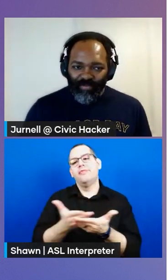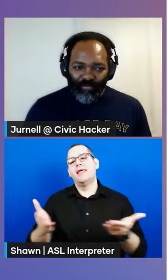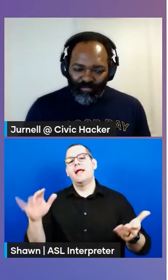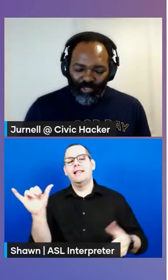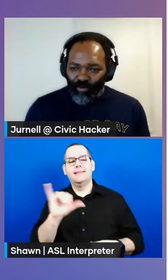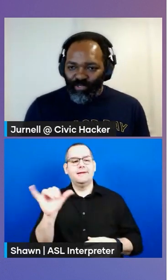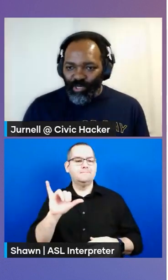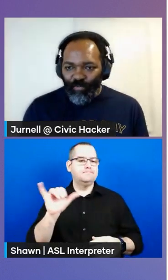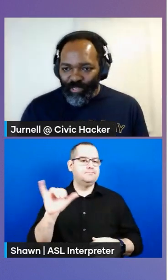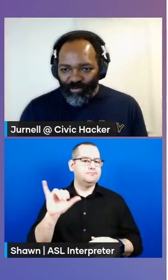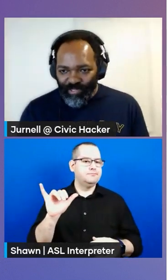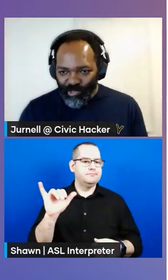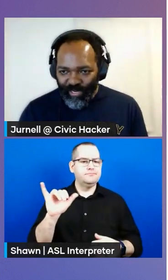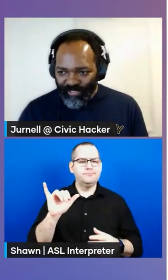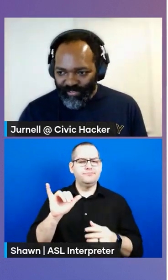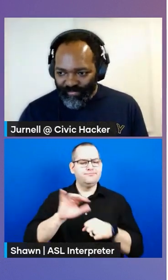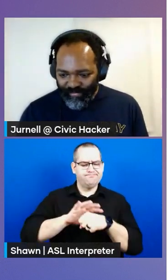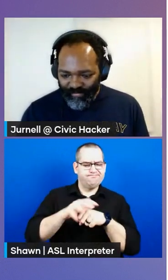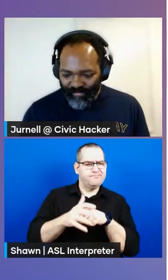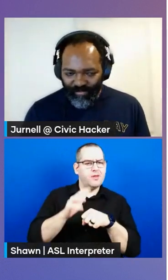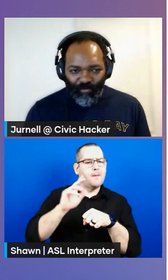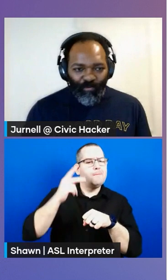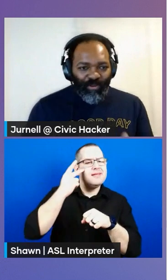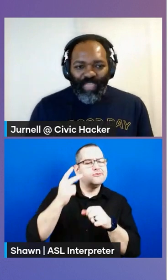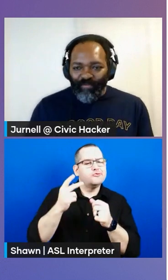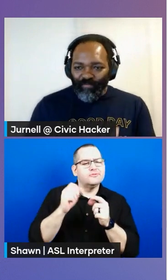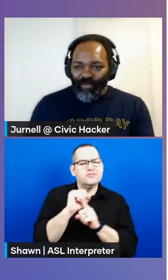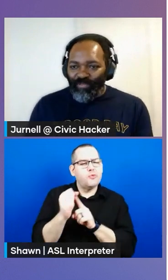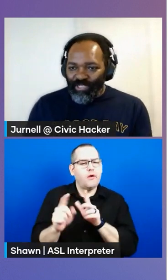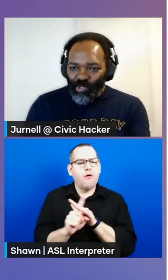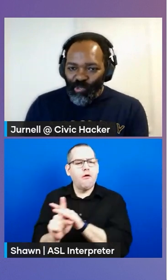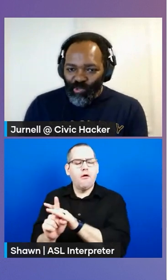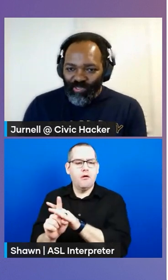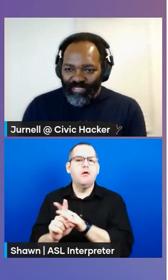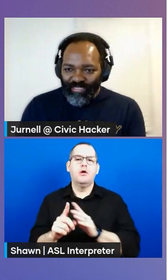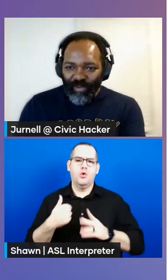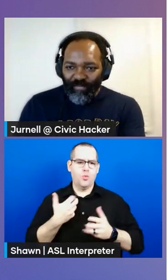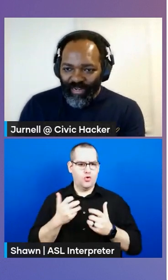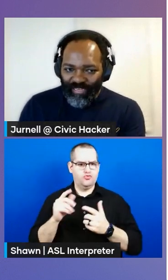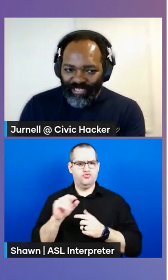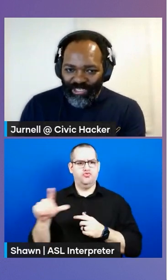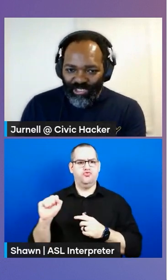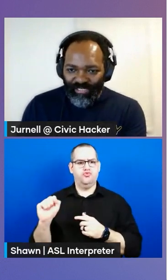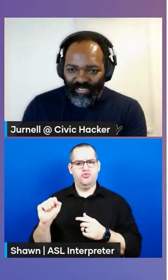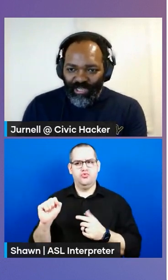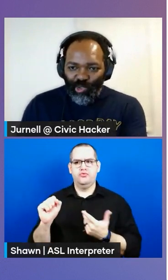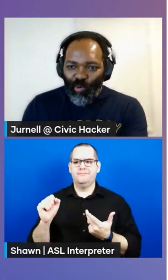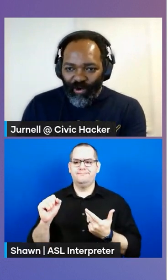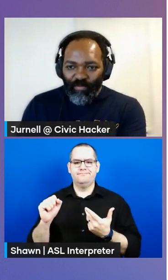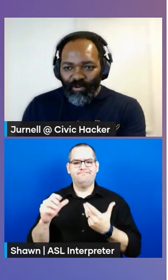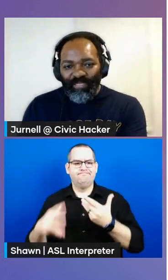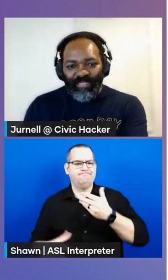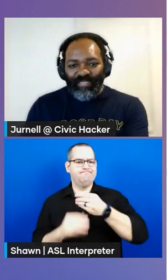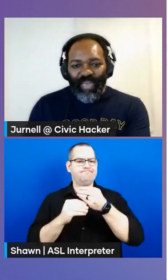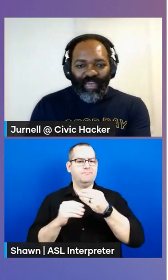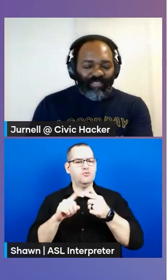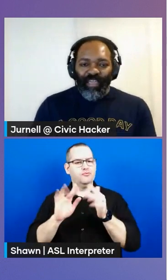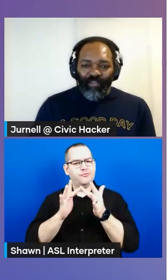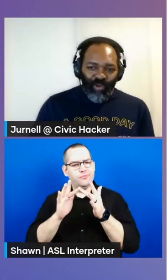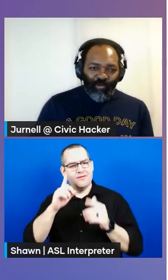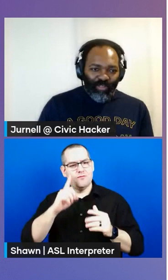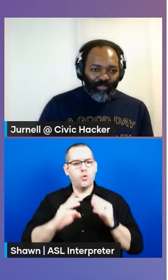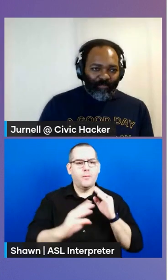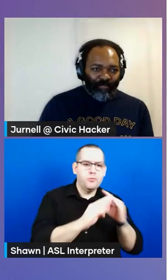like certain geopolitical situations. So we want to be able to build these tools, these cybernetic extensions to our communities and